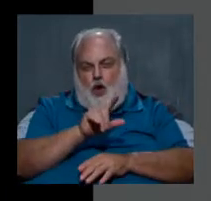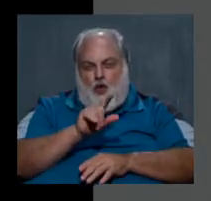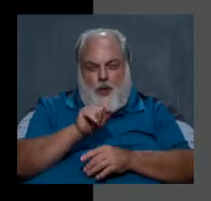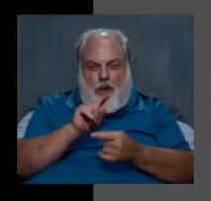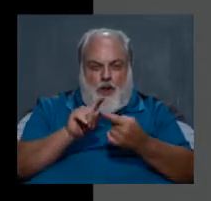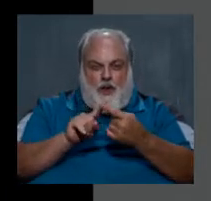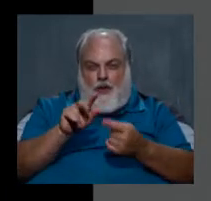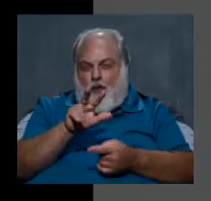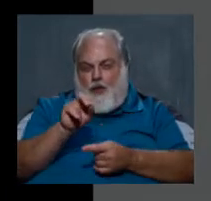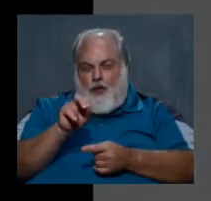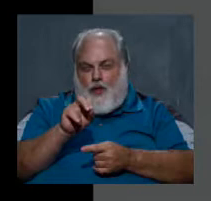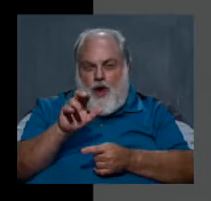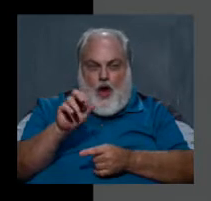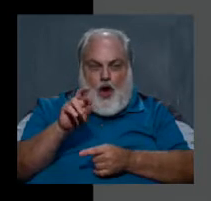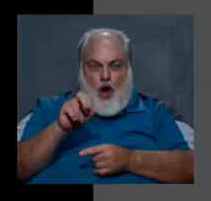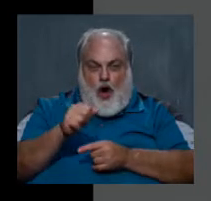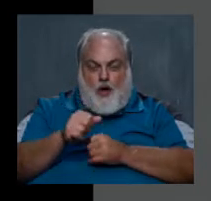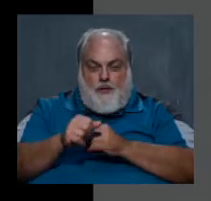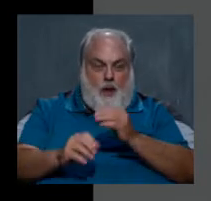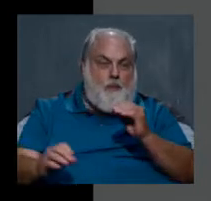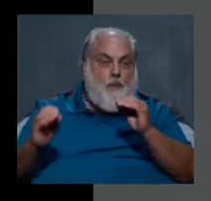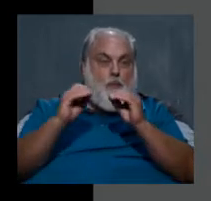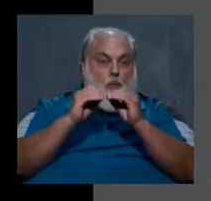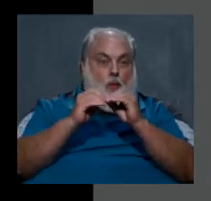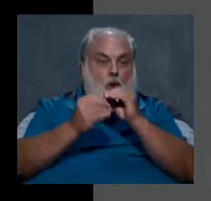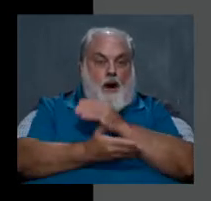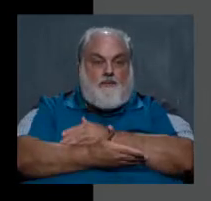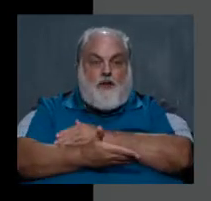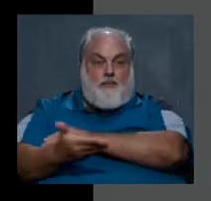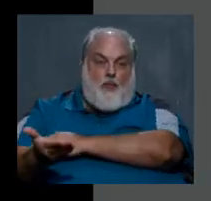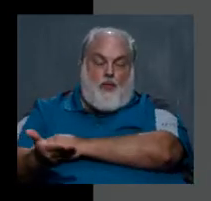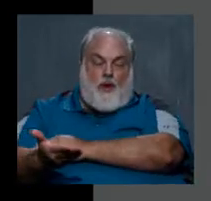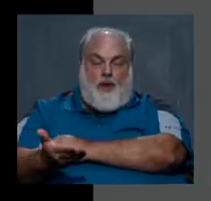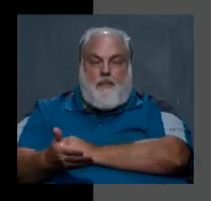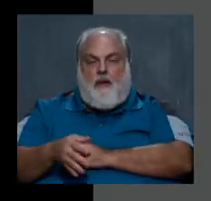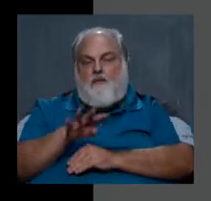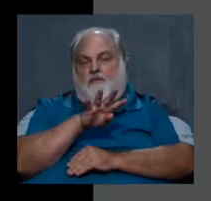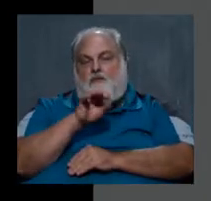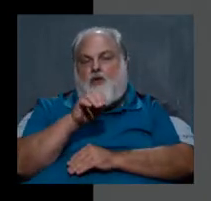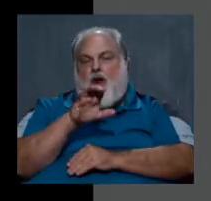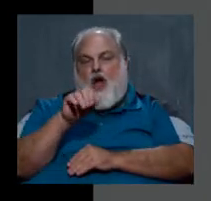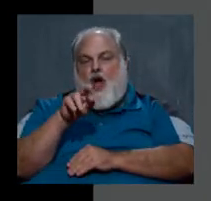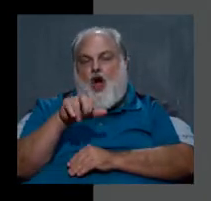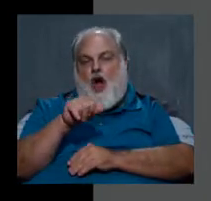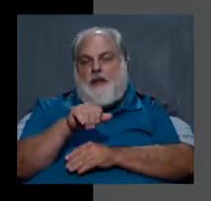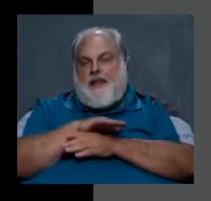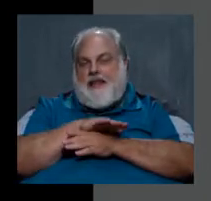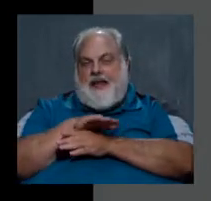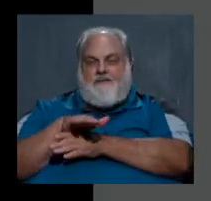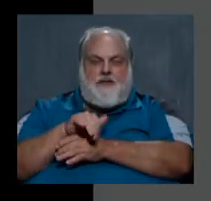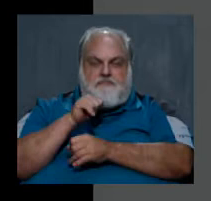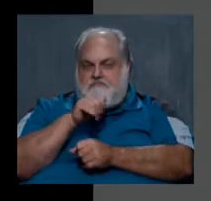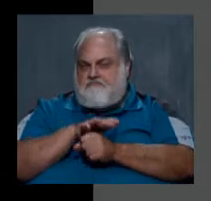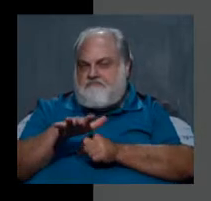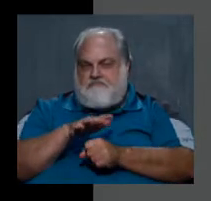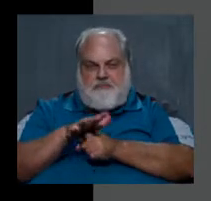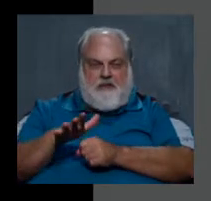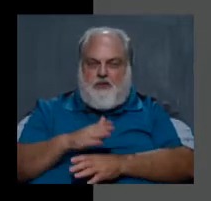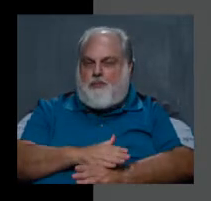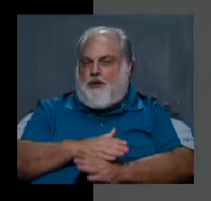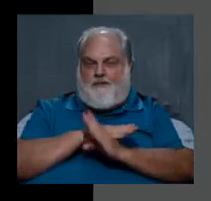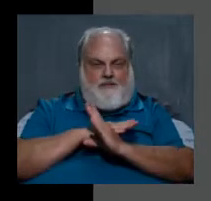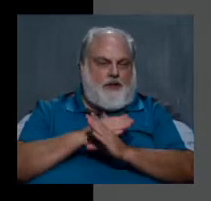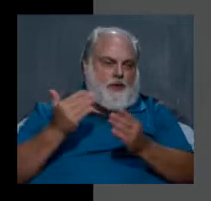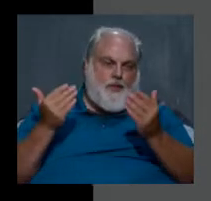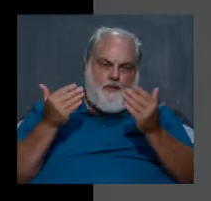cars additionally in the AM and, around 40 in the PM, I don't think that is enough to prevent this application from